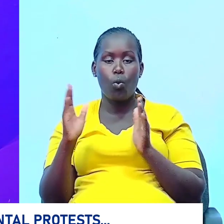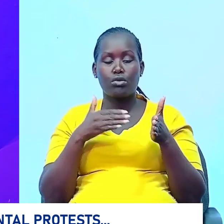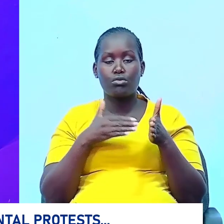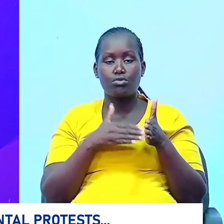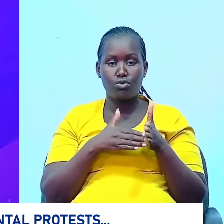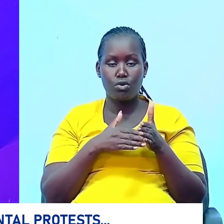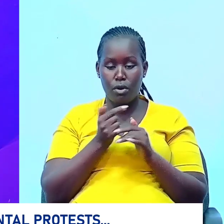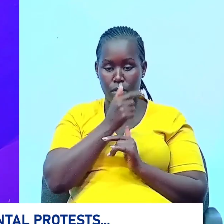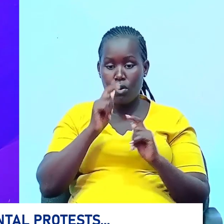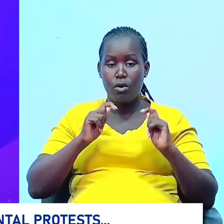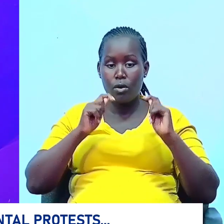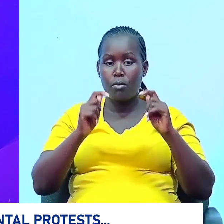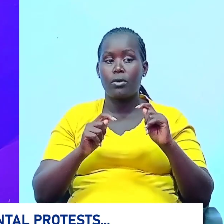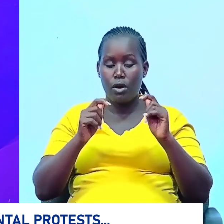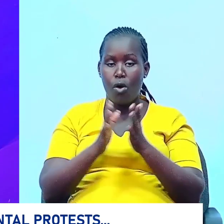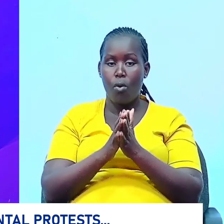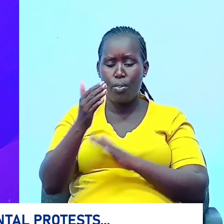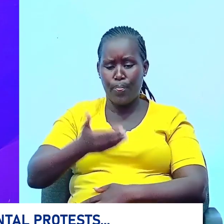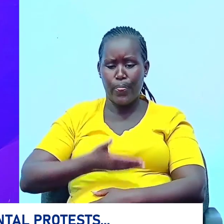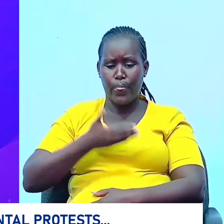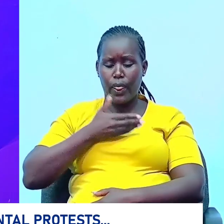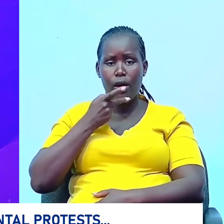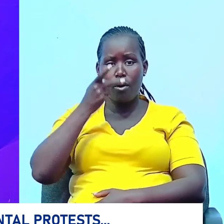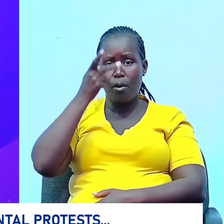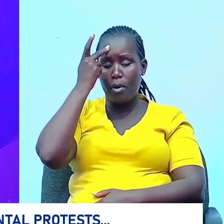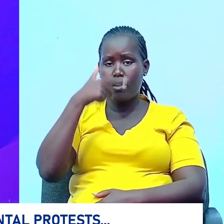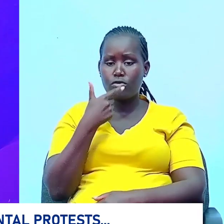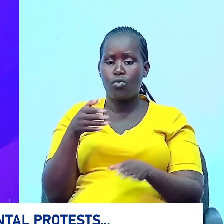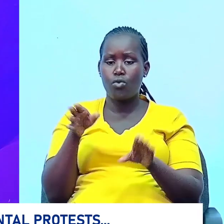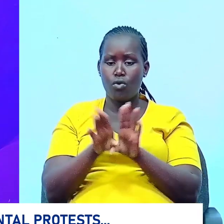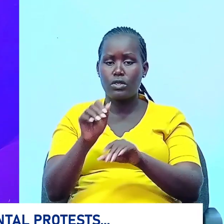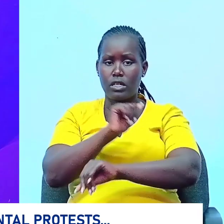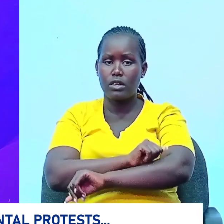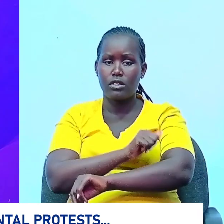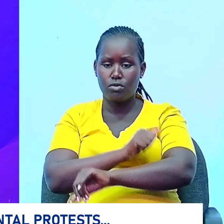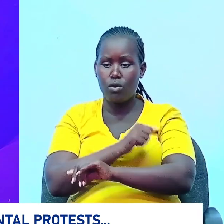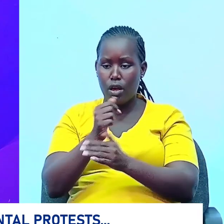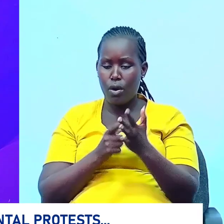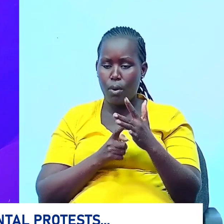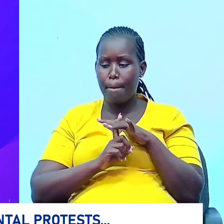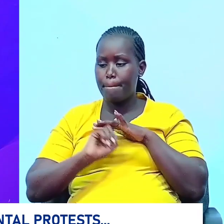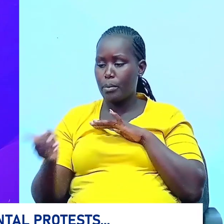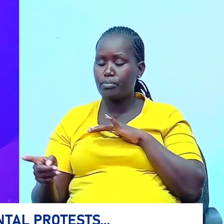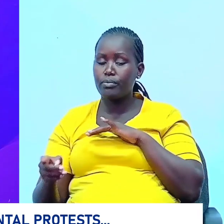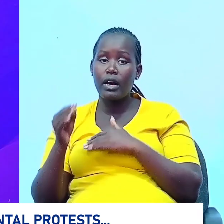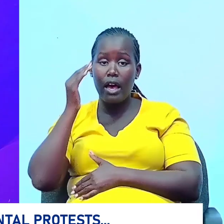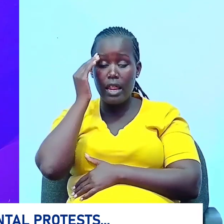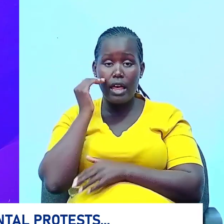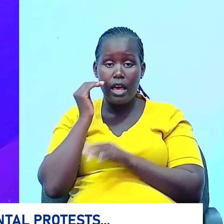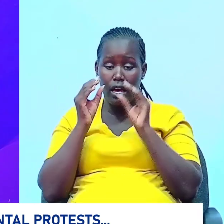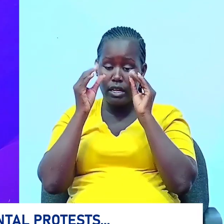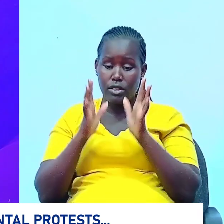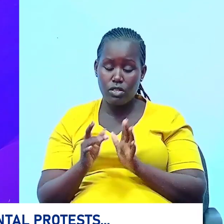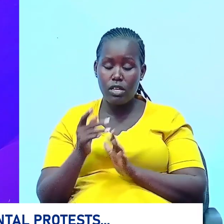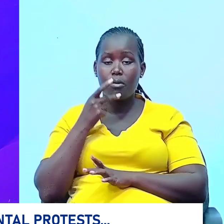following protests by angry parents who closed the school and forced out the head teacher. The parents